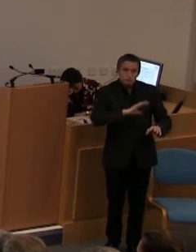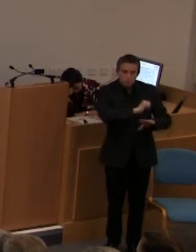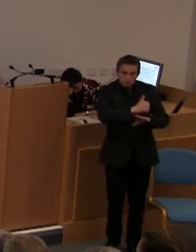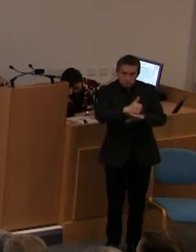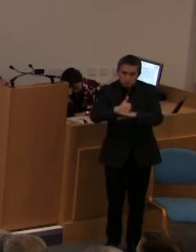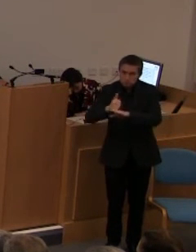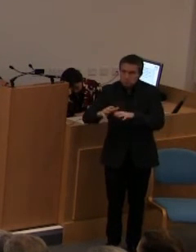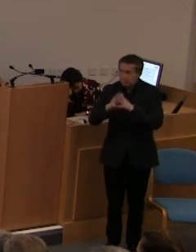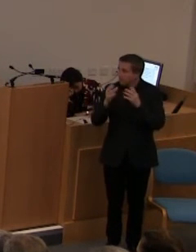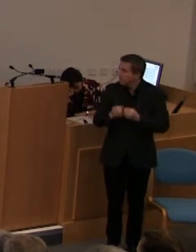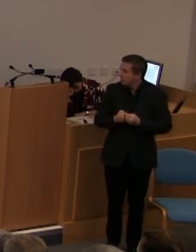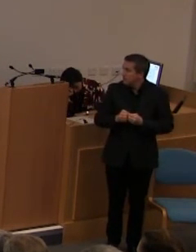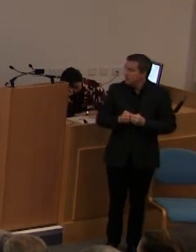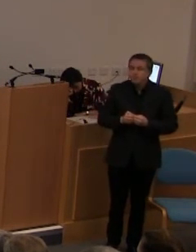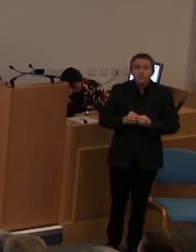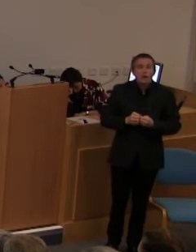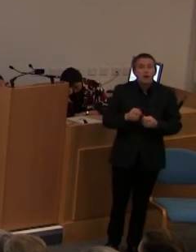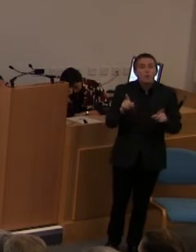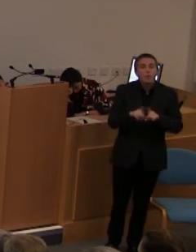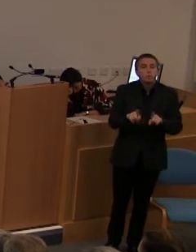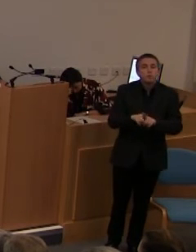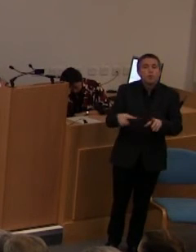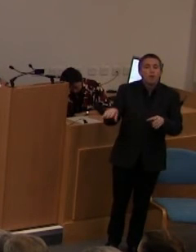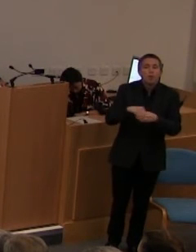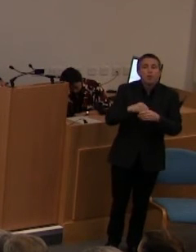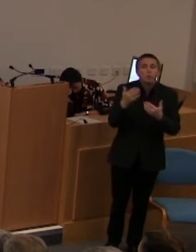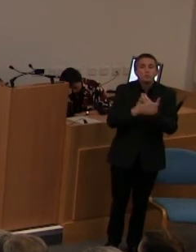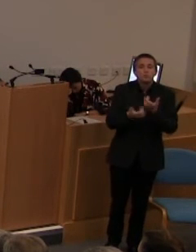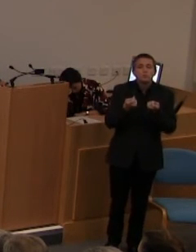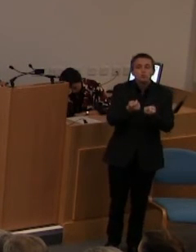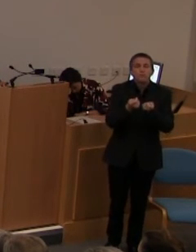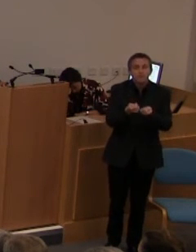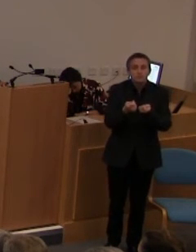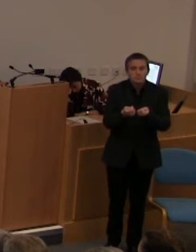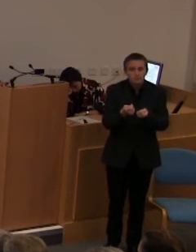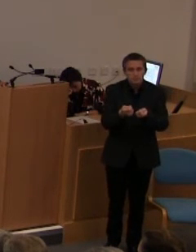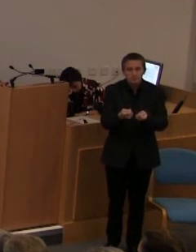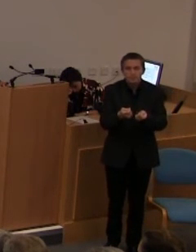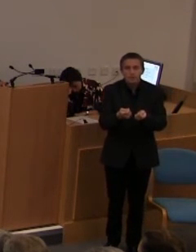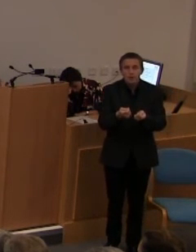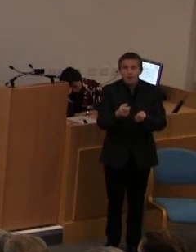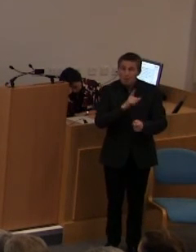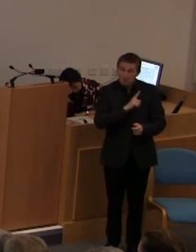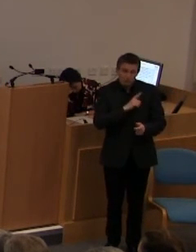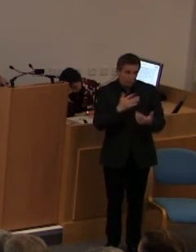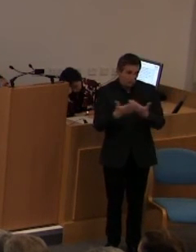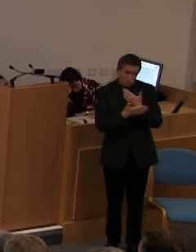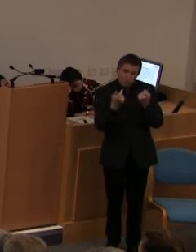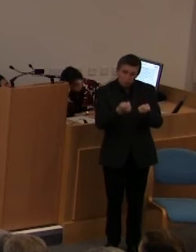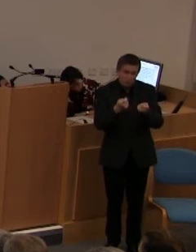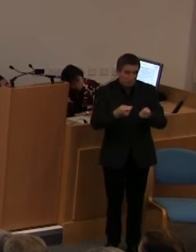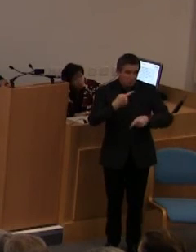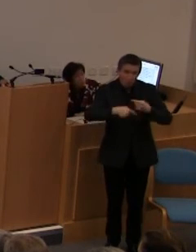that's coming through and the new treatments that both are available just now and will be available. Health is a